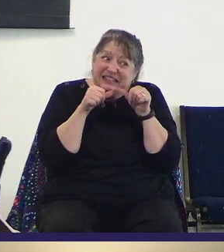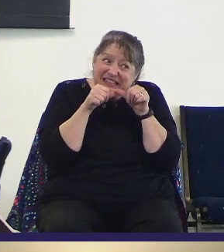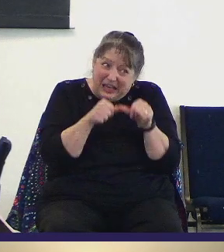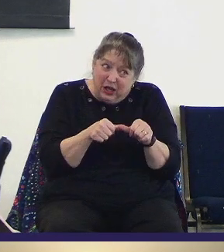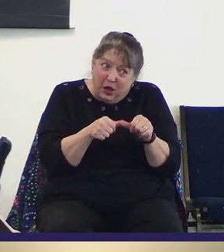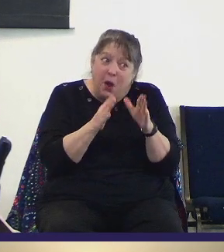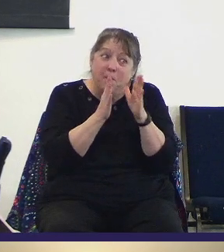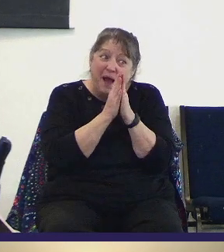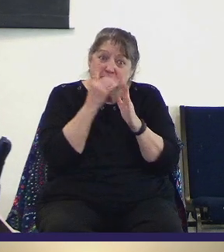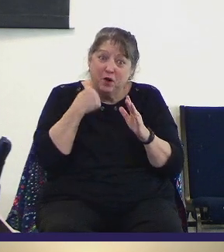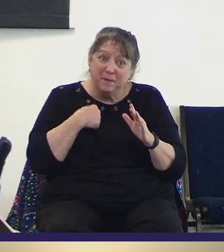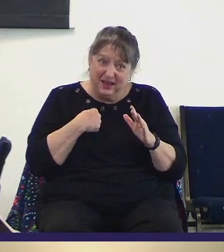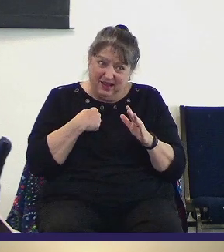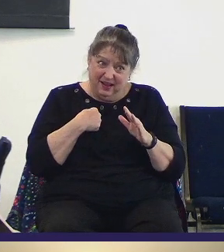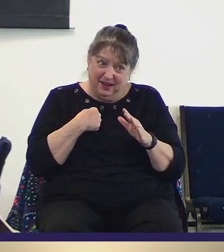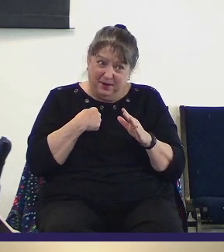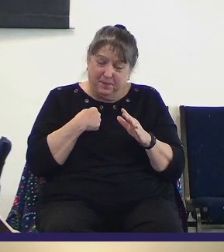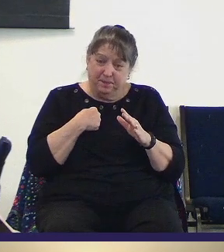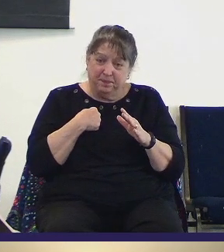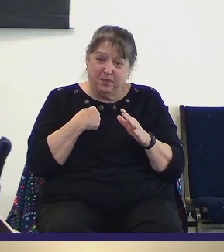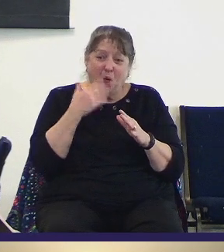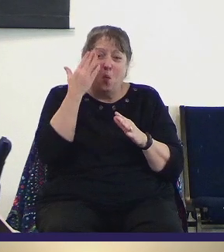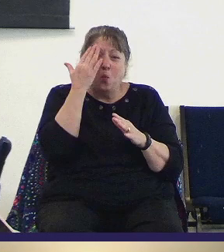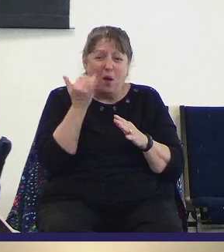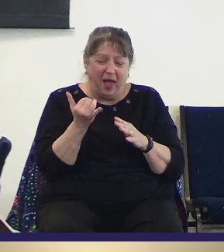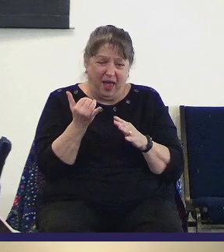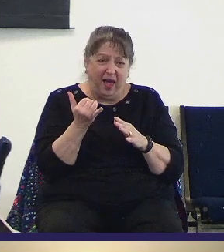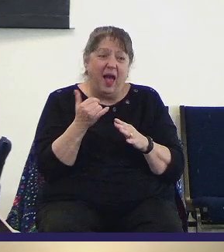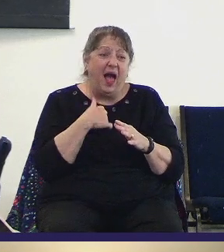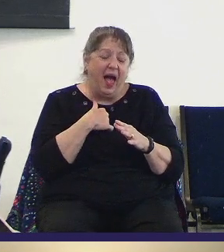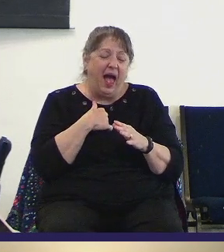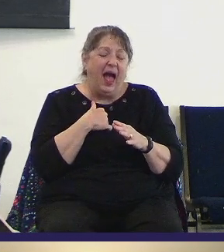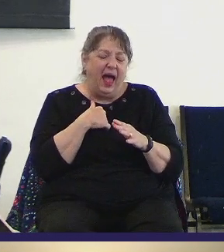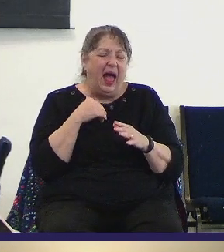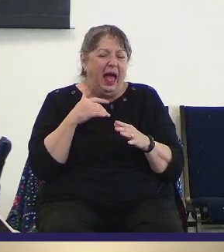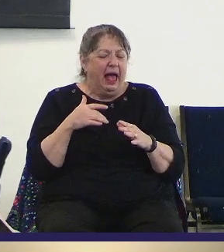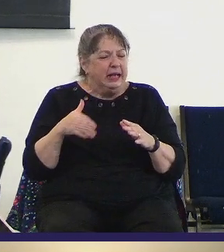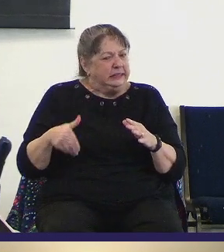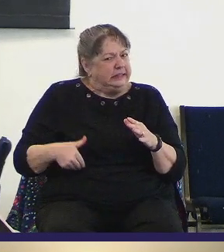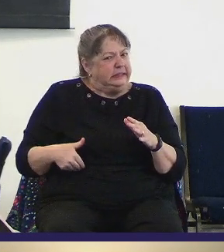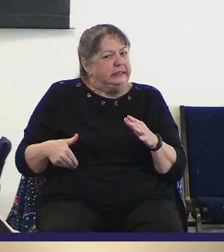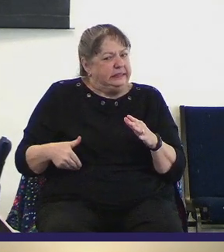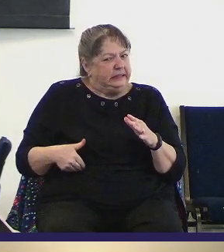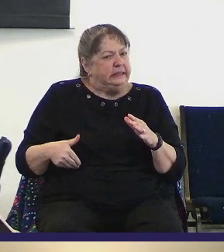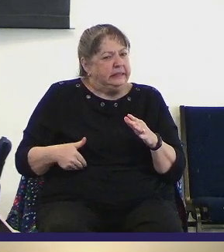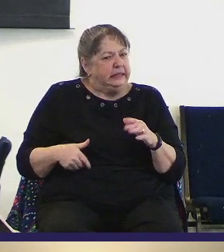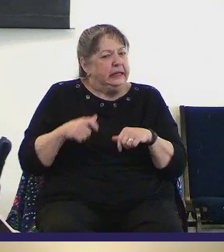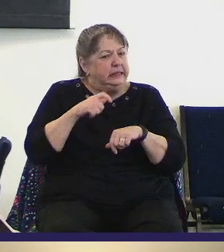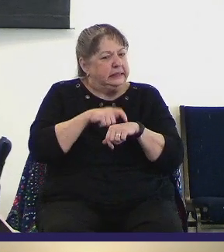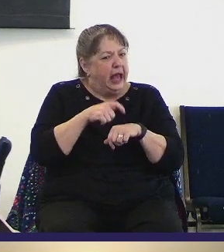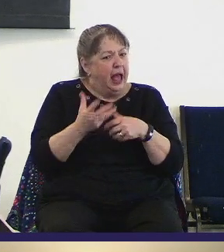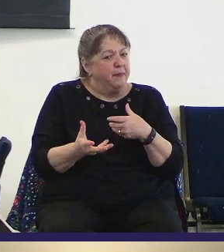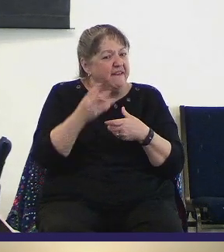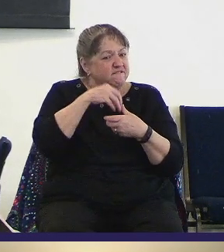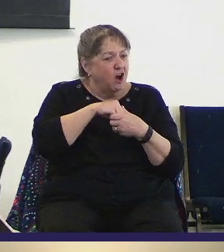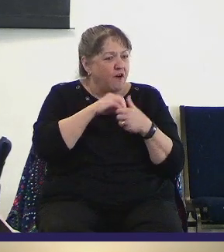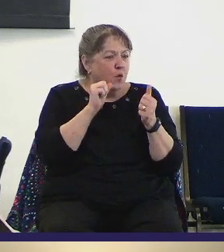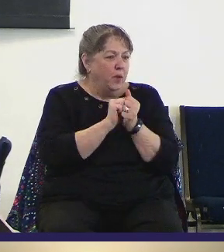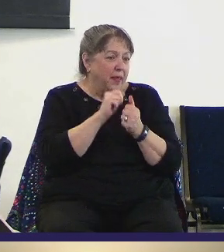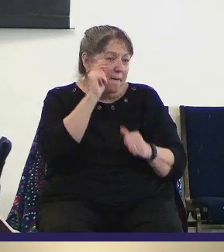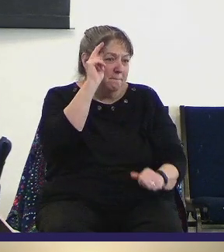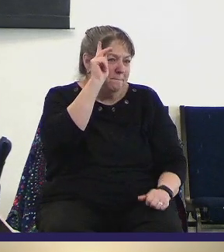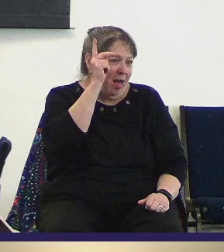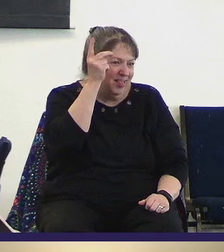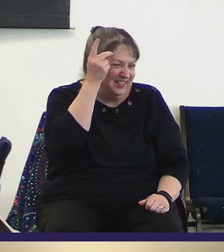today because the Lord has put conviction on my heart to get involved in the political sphere.